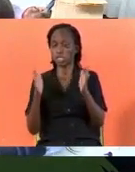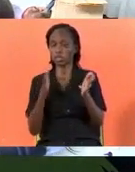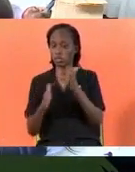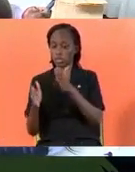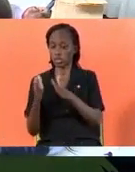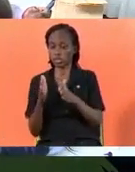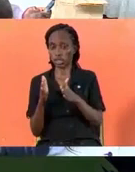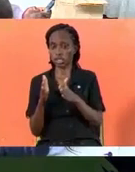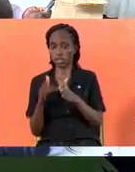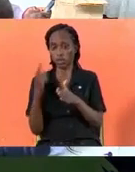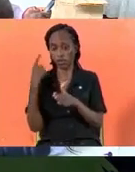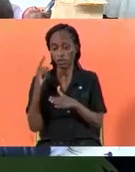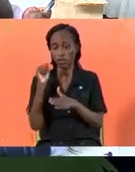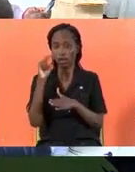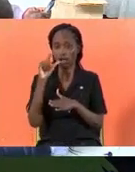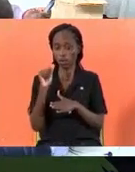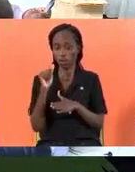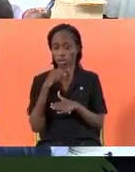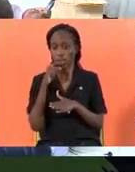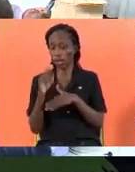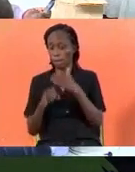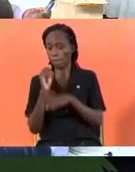opportunity for the Angolan media